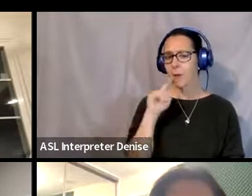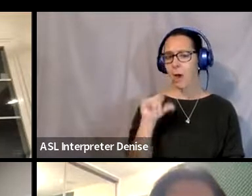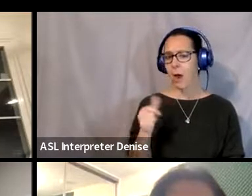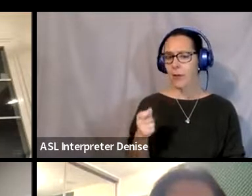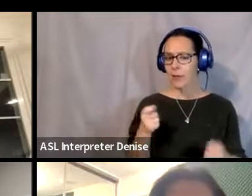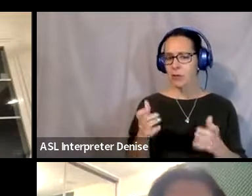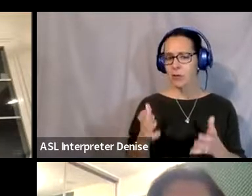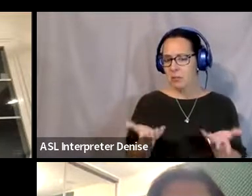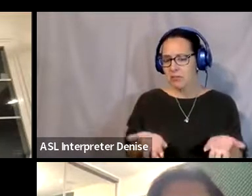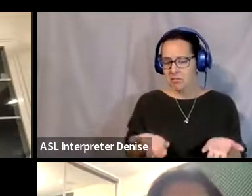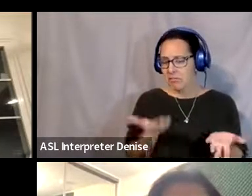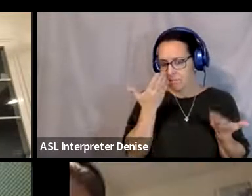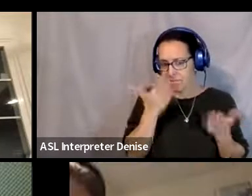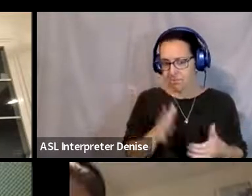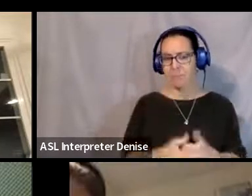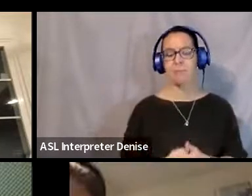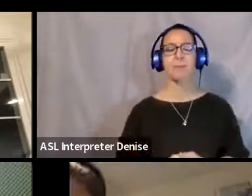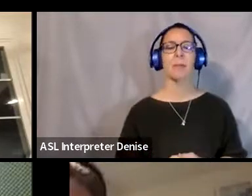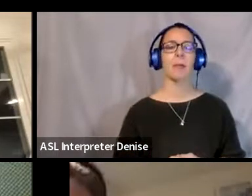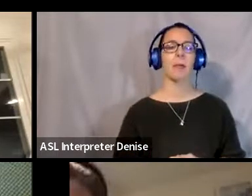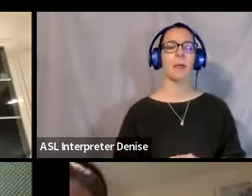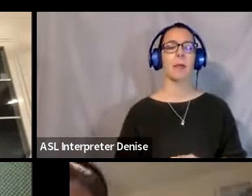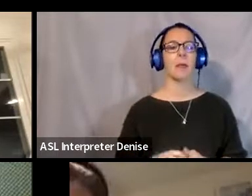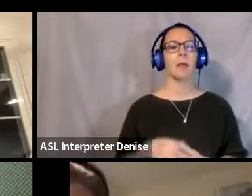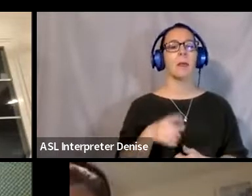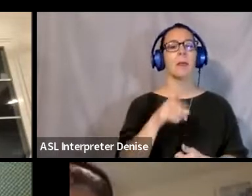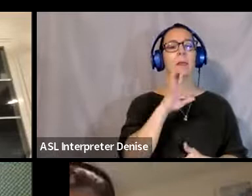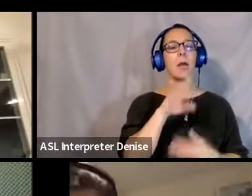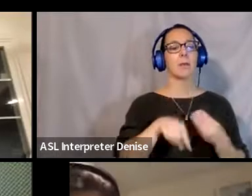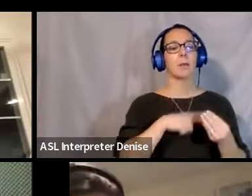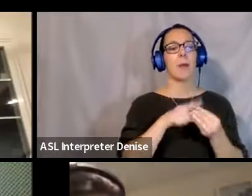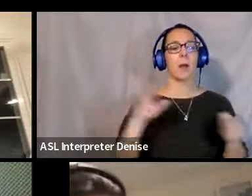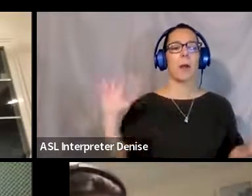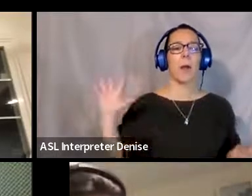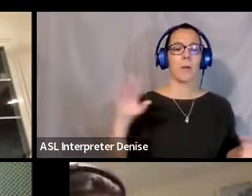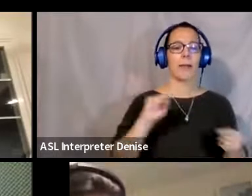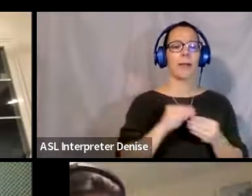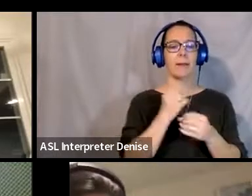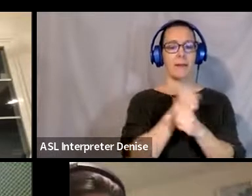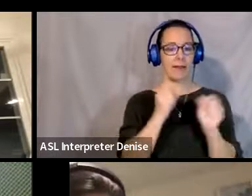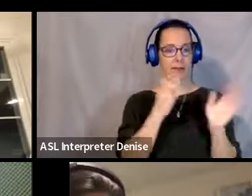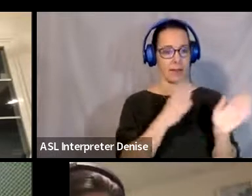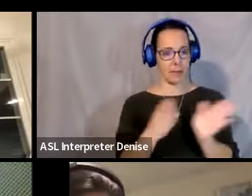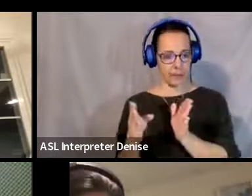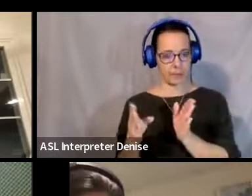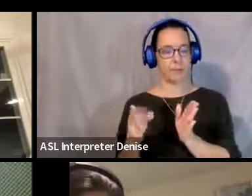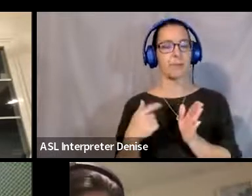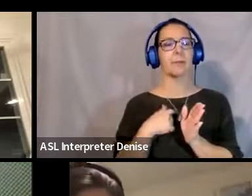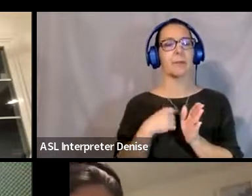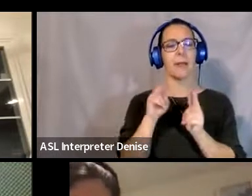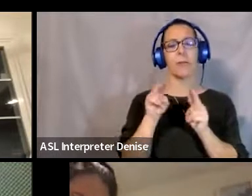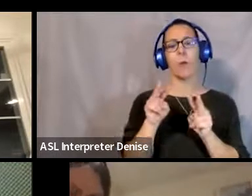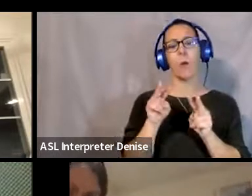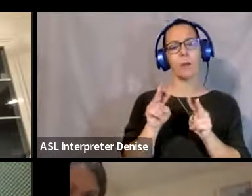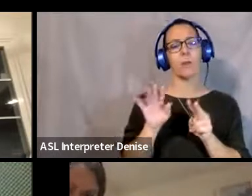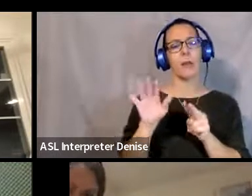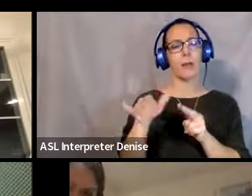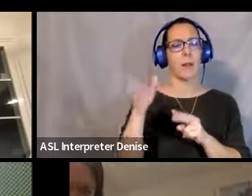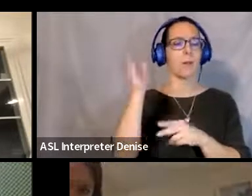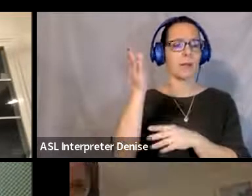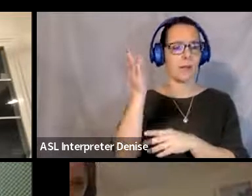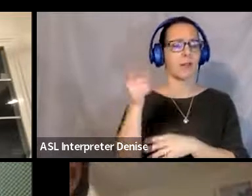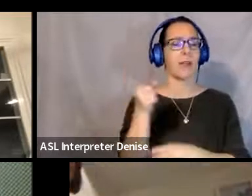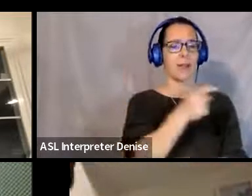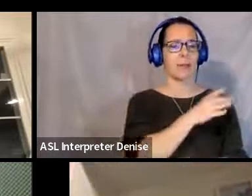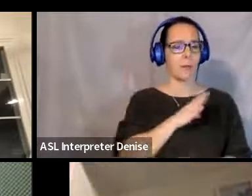administrators. You talked about the comprehensive safety plan, and I watched its presentation at the Board of Trustees